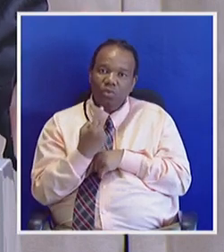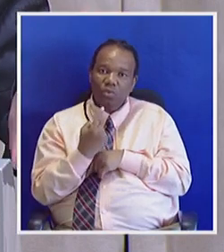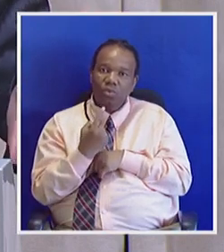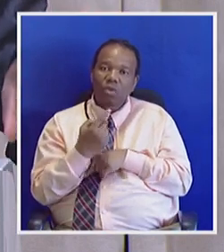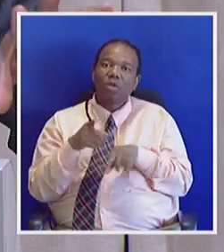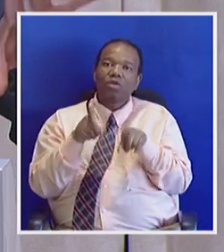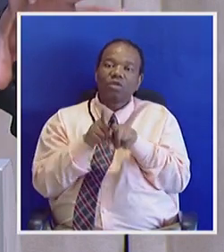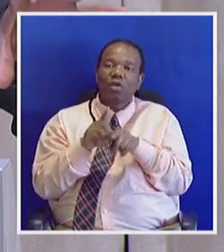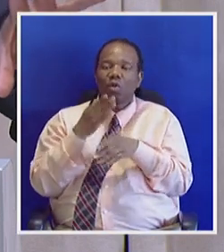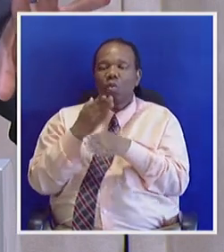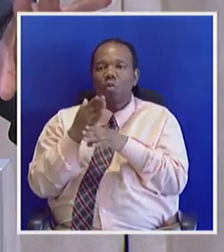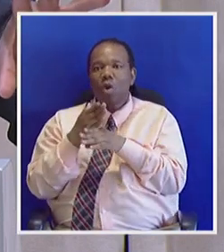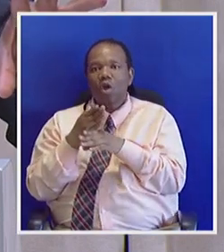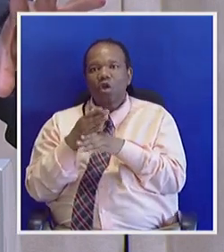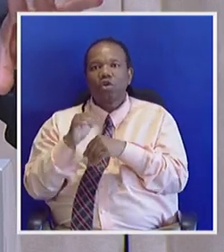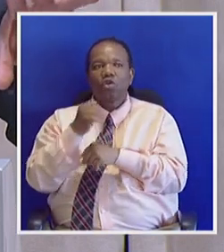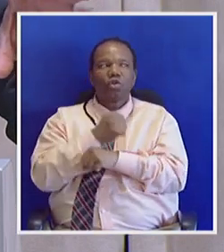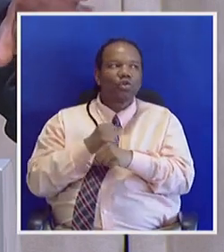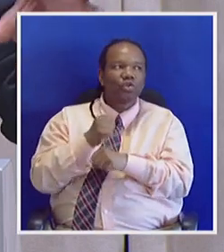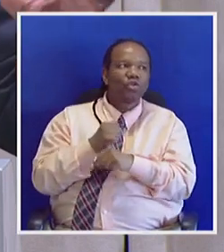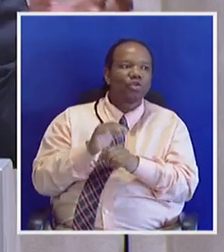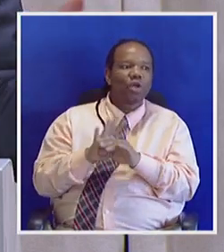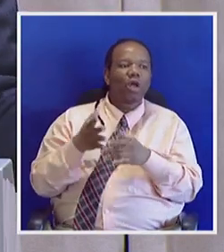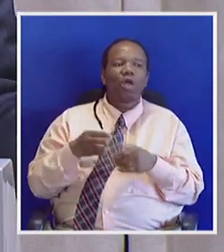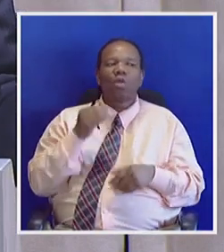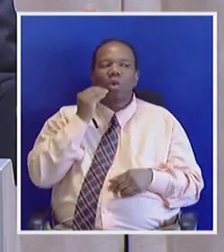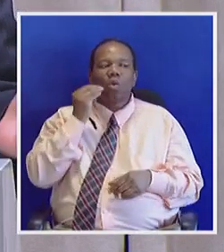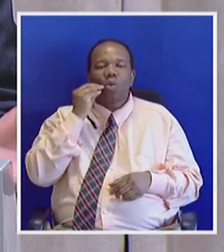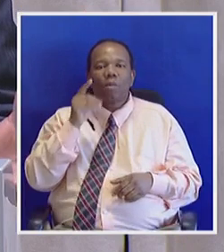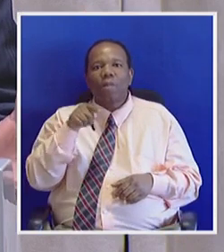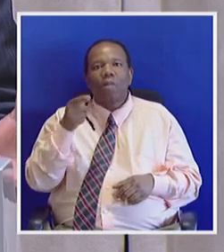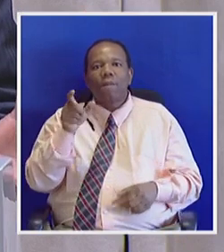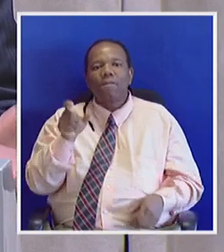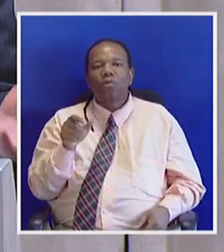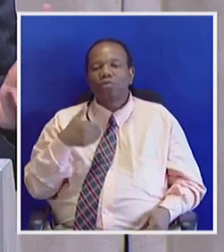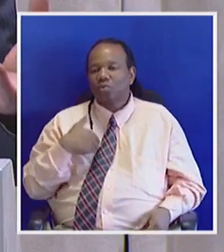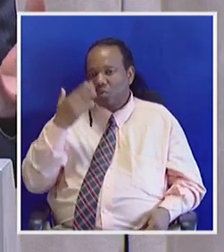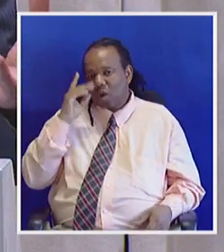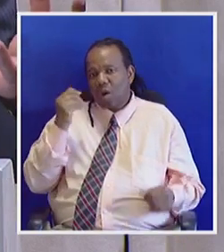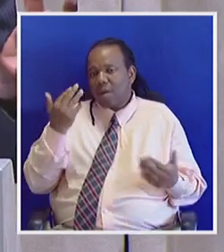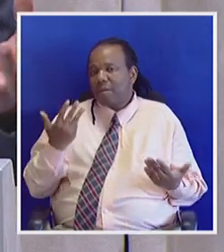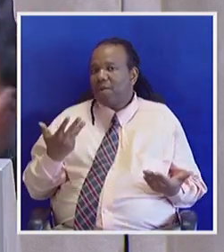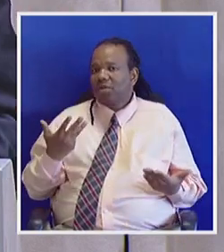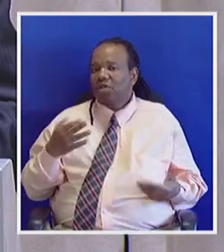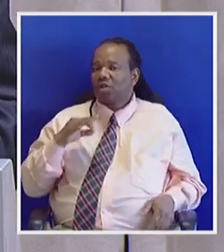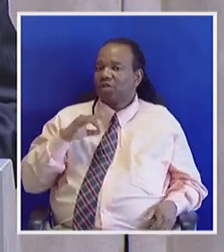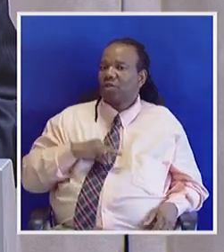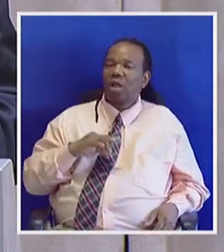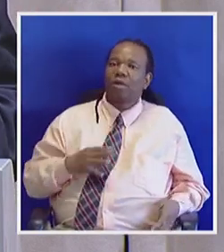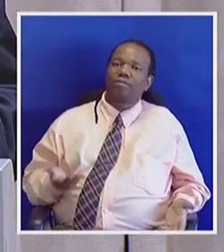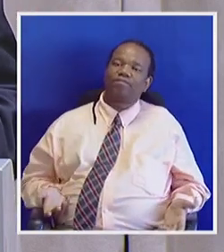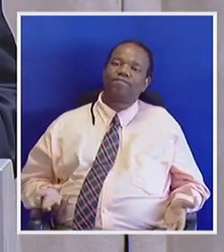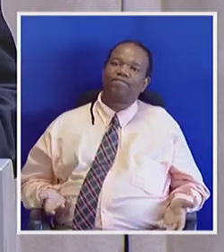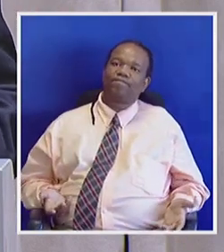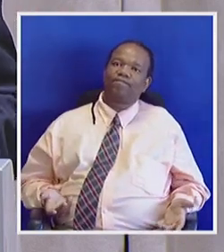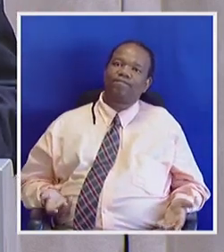our kitchens, in our homes, and with no one ever knowing what they earn. Now, Domestic workers